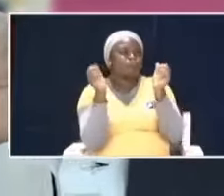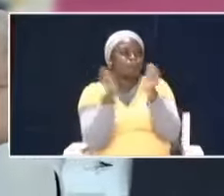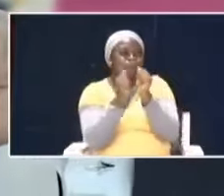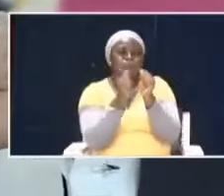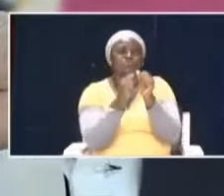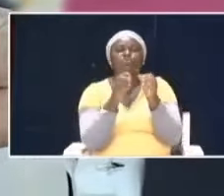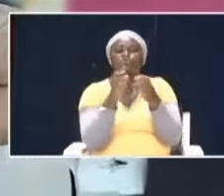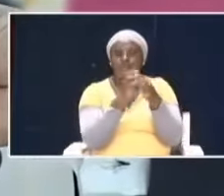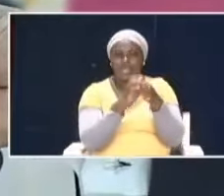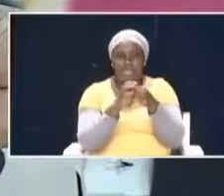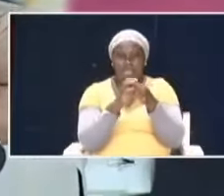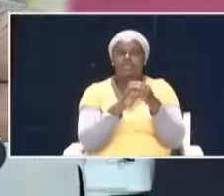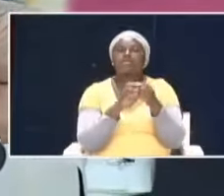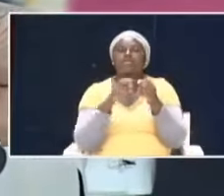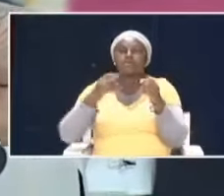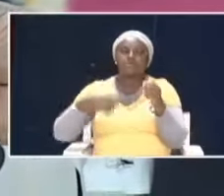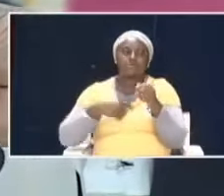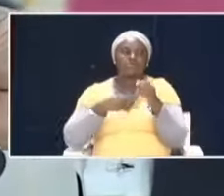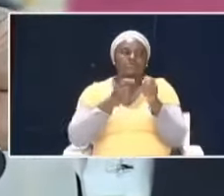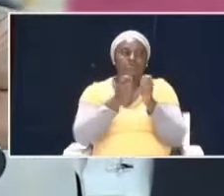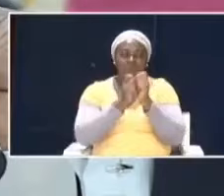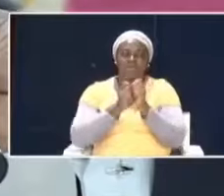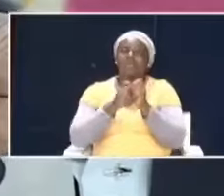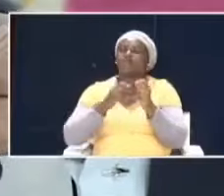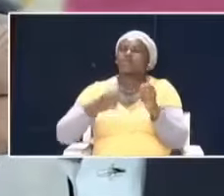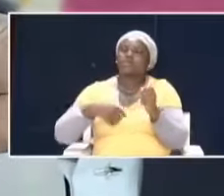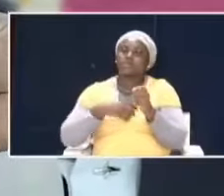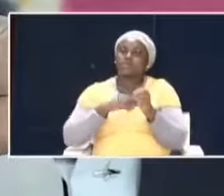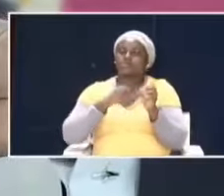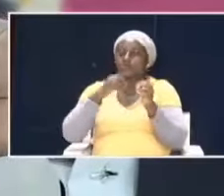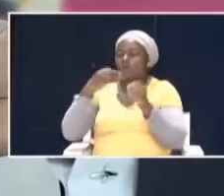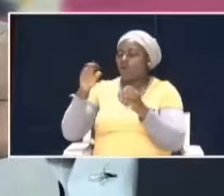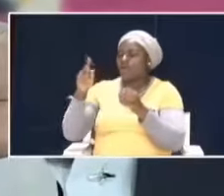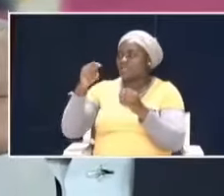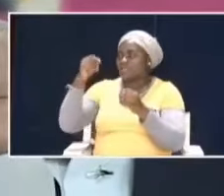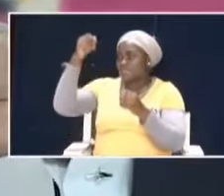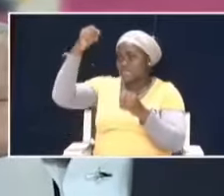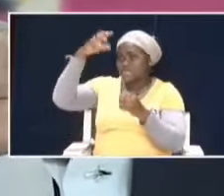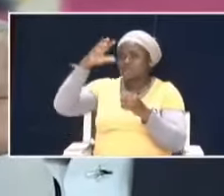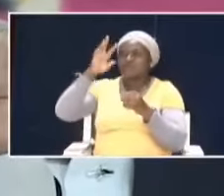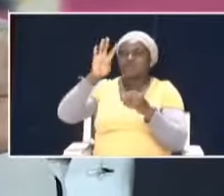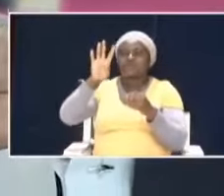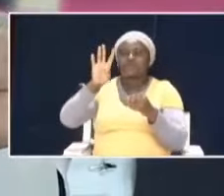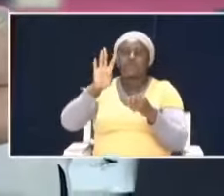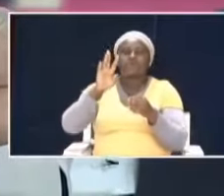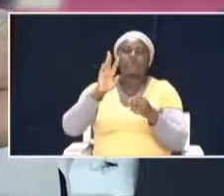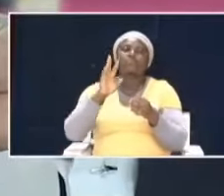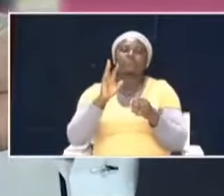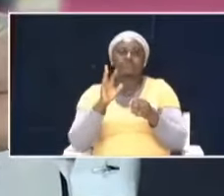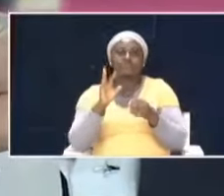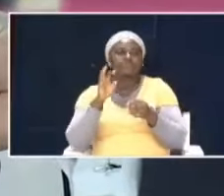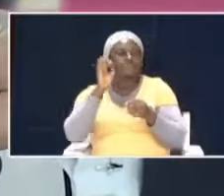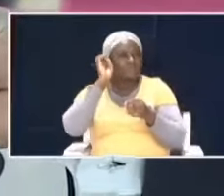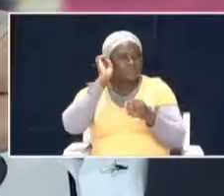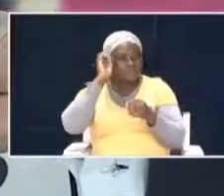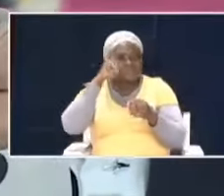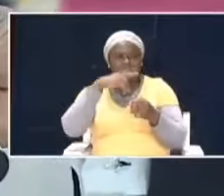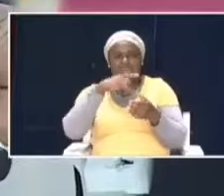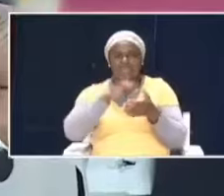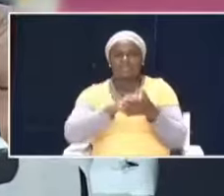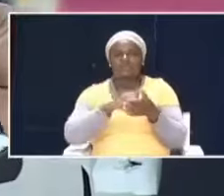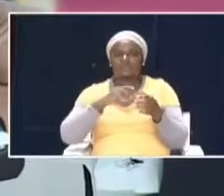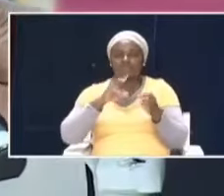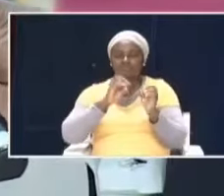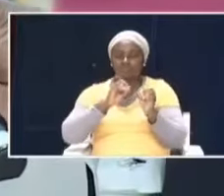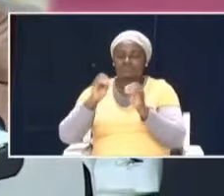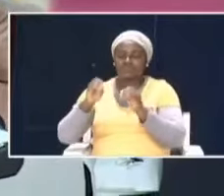decided to put off the light. And at 4 o'clock, we said we will put it on again.